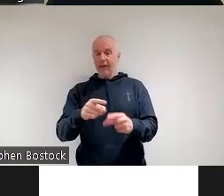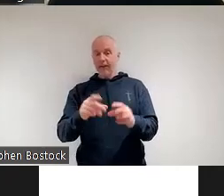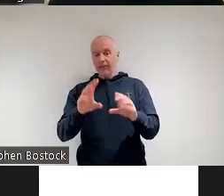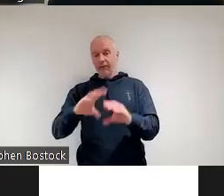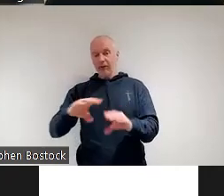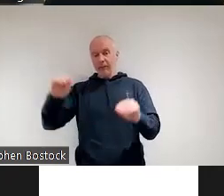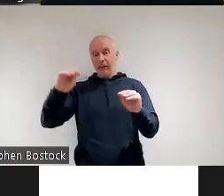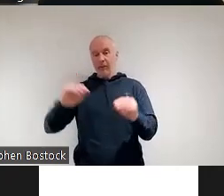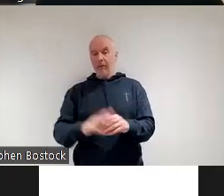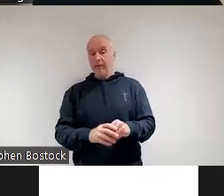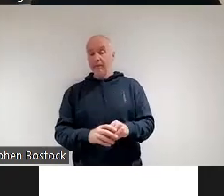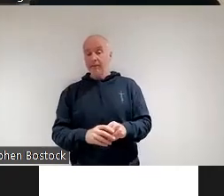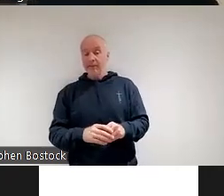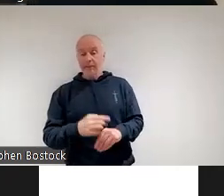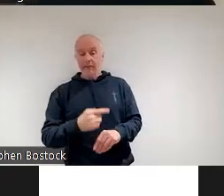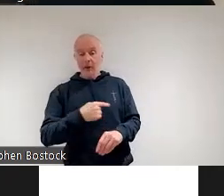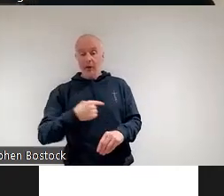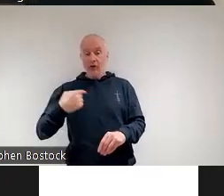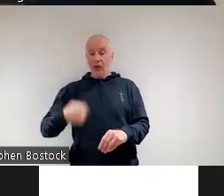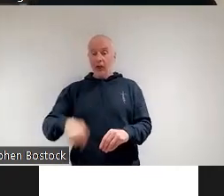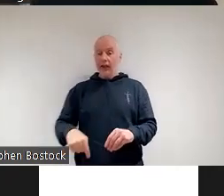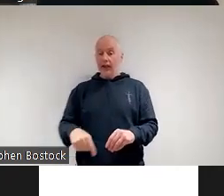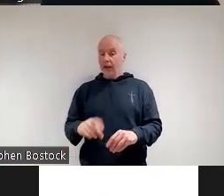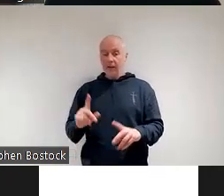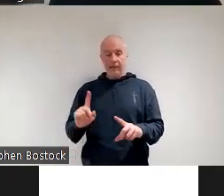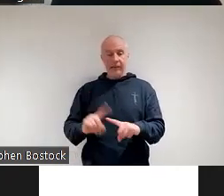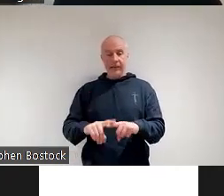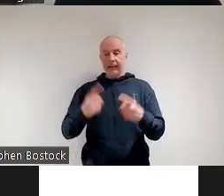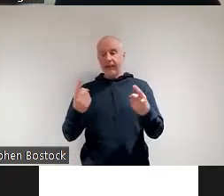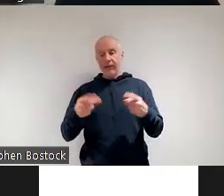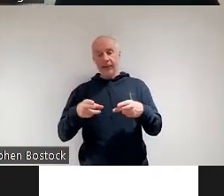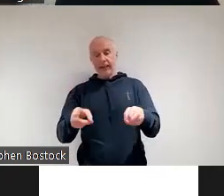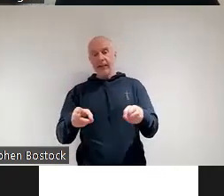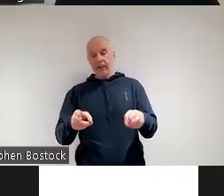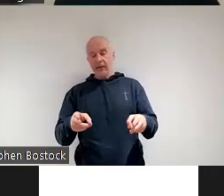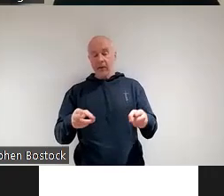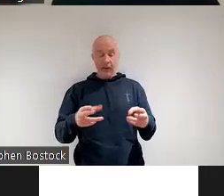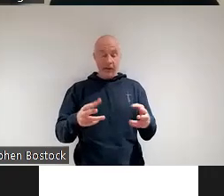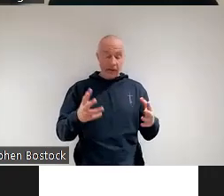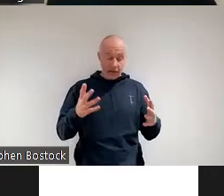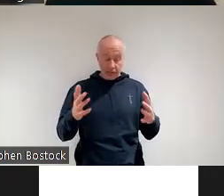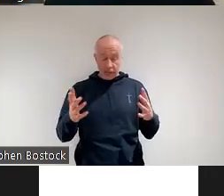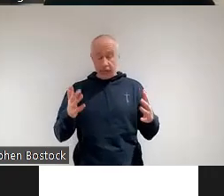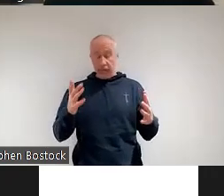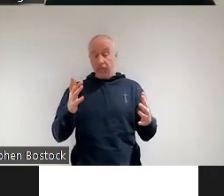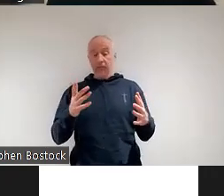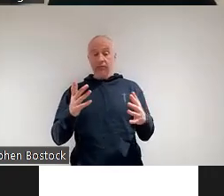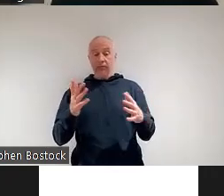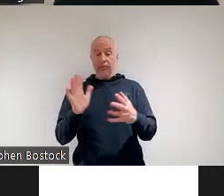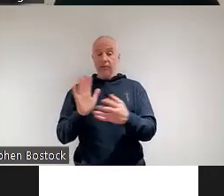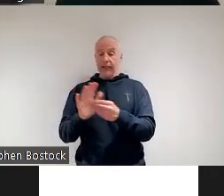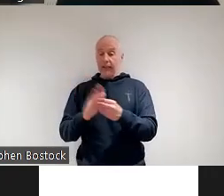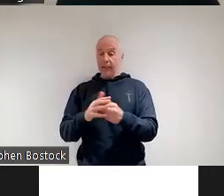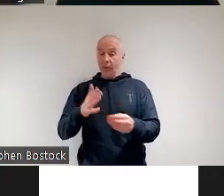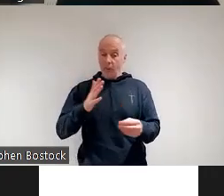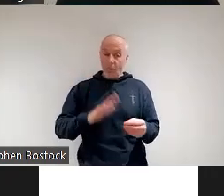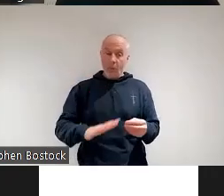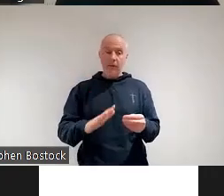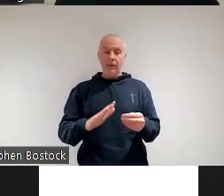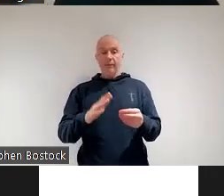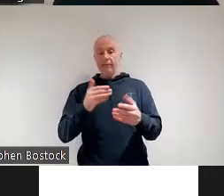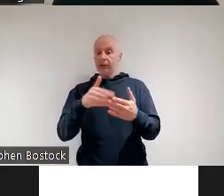different system, which is a nightmare as well. So if we, for example, want to sell chargers in China, we have to completely change